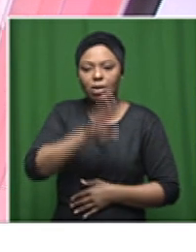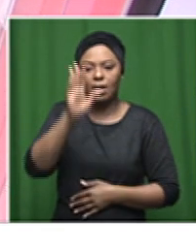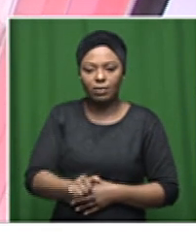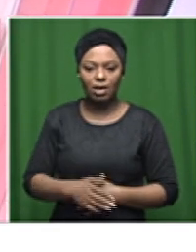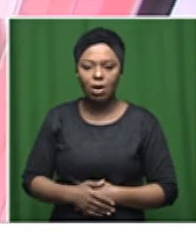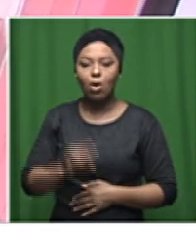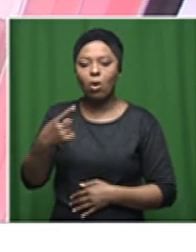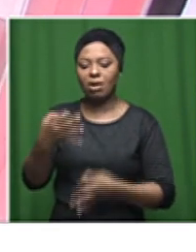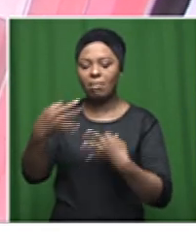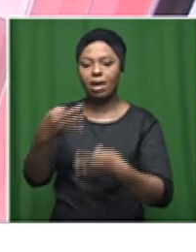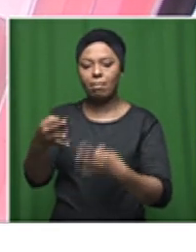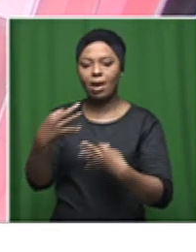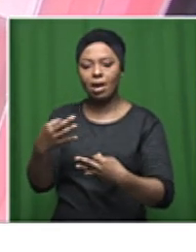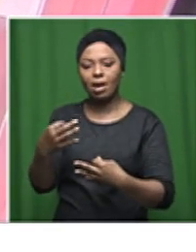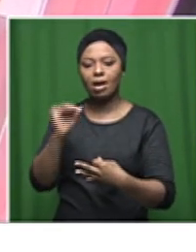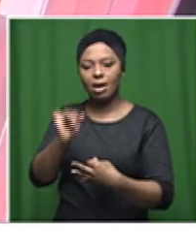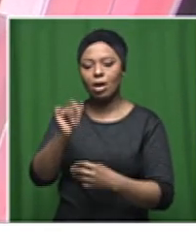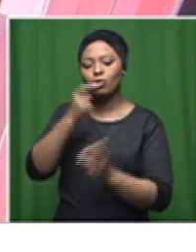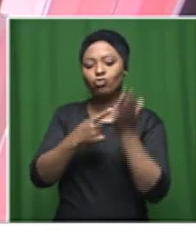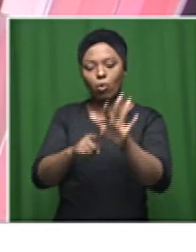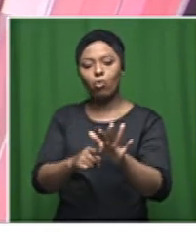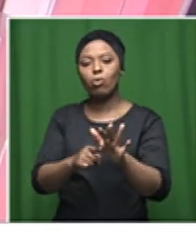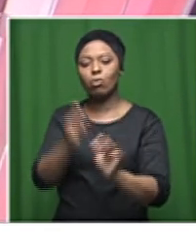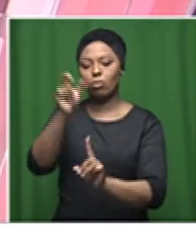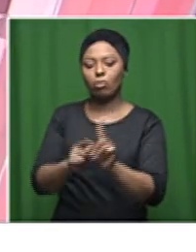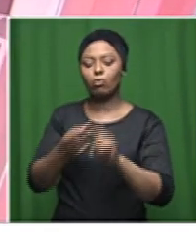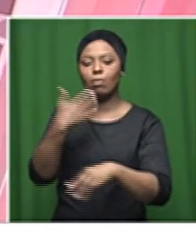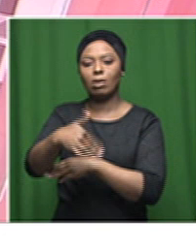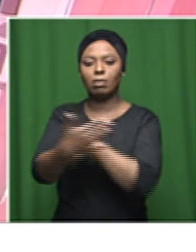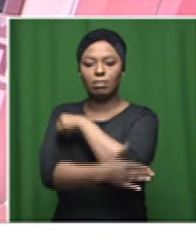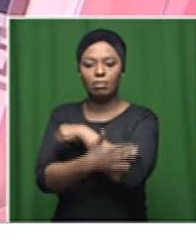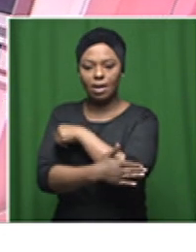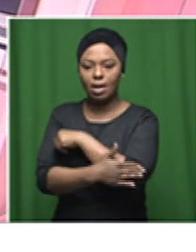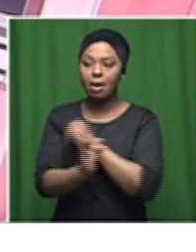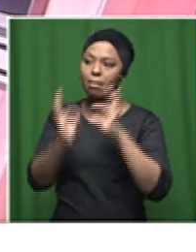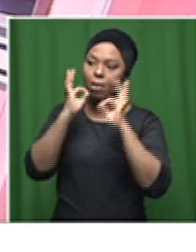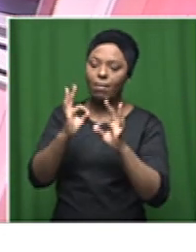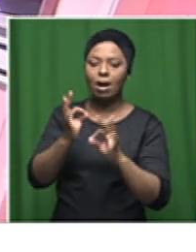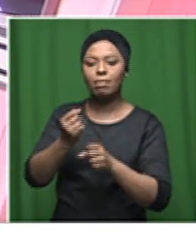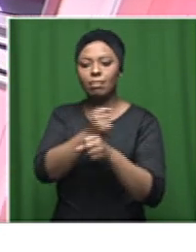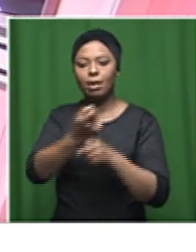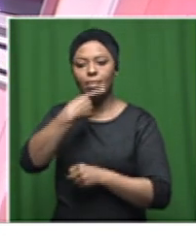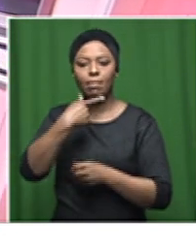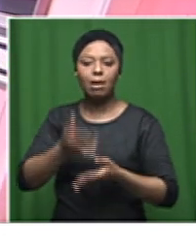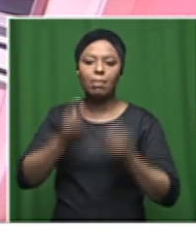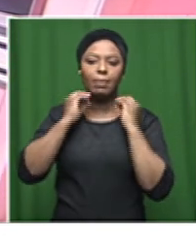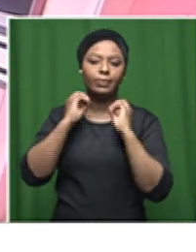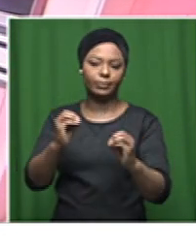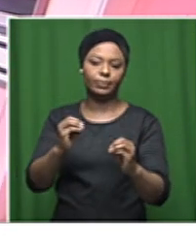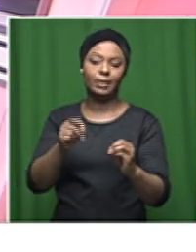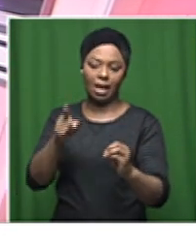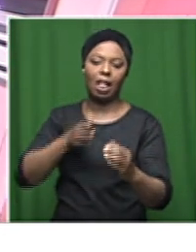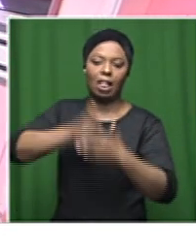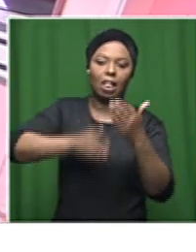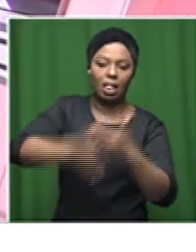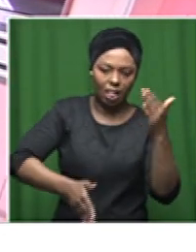refugee papers, and then they don't get proper medical treatment. What can be done to